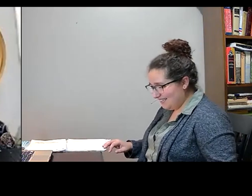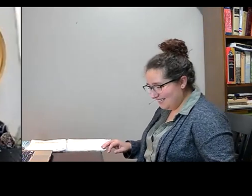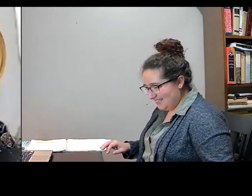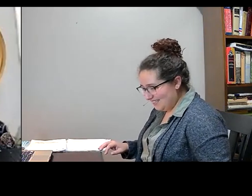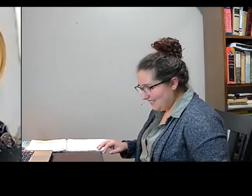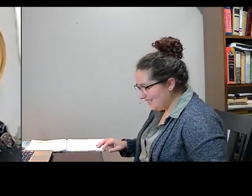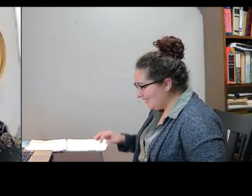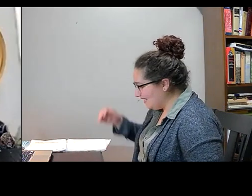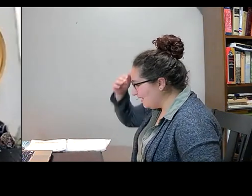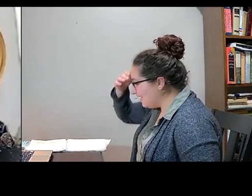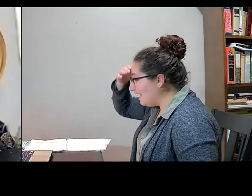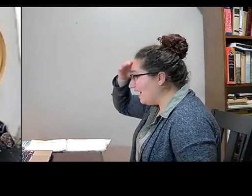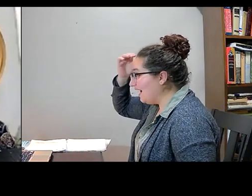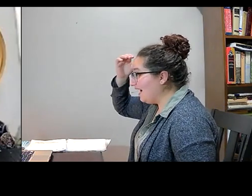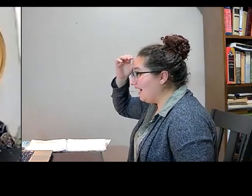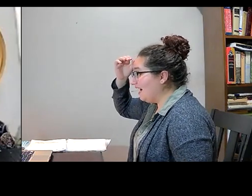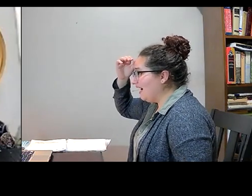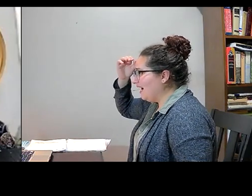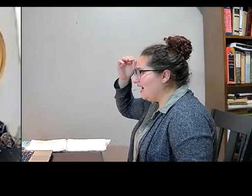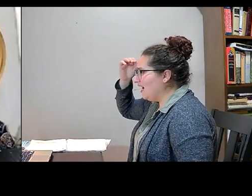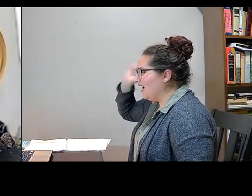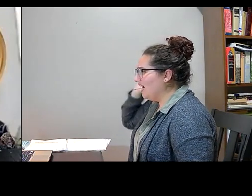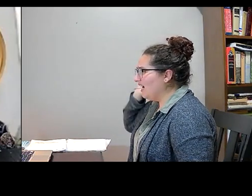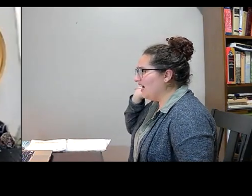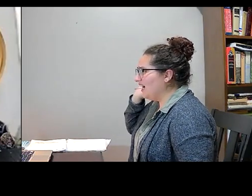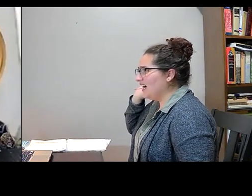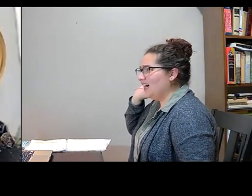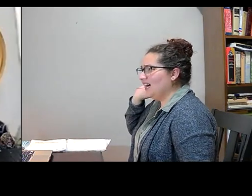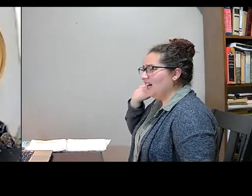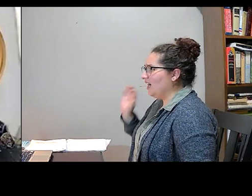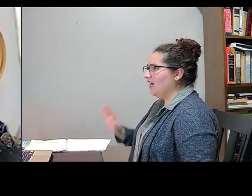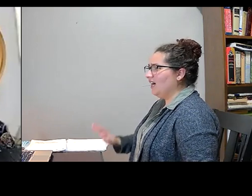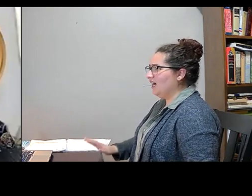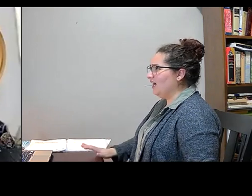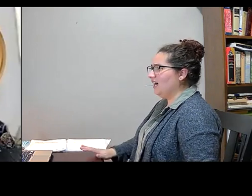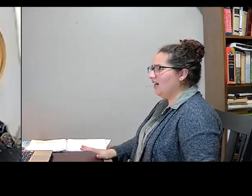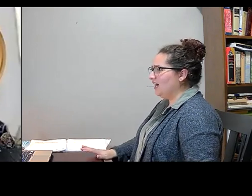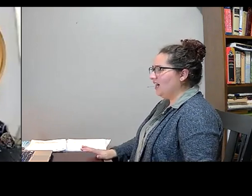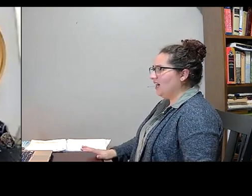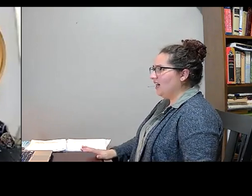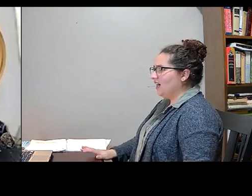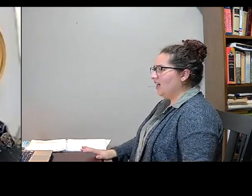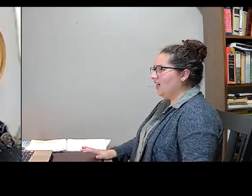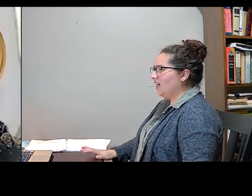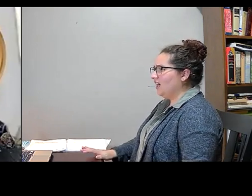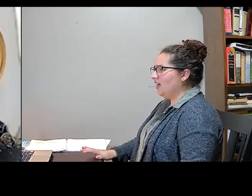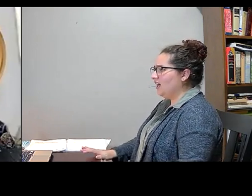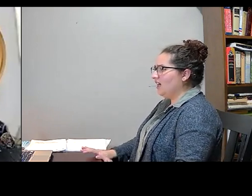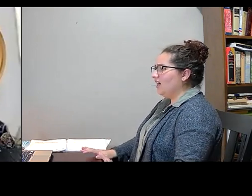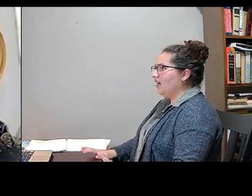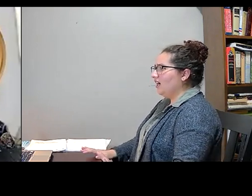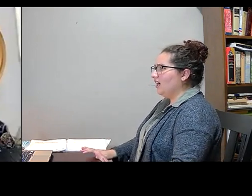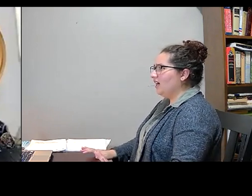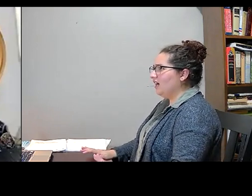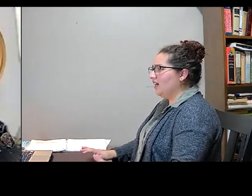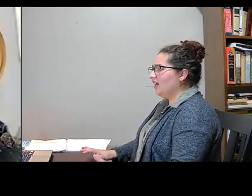me, and we can just kill them. I have my landlord, my dentist. I even have a few celebrities on here. You know, I just don't care for Elizabeth